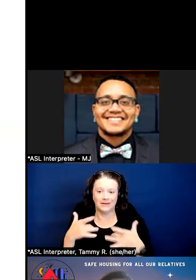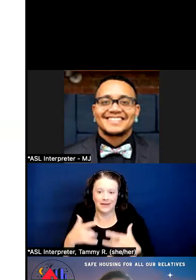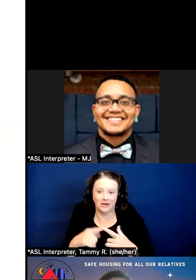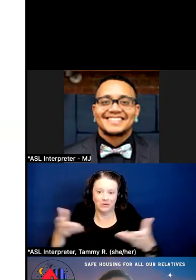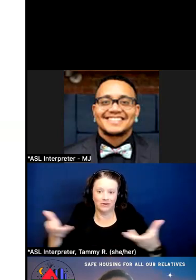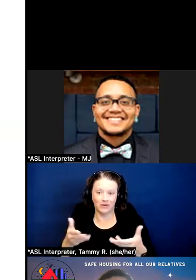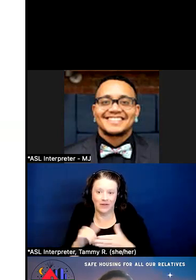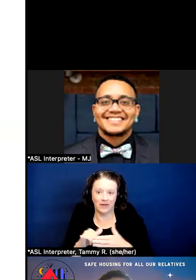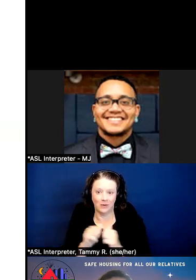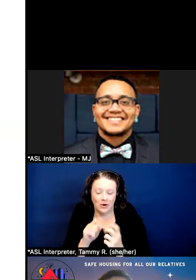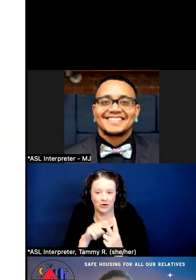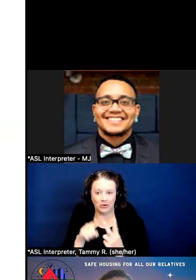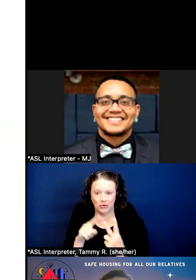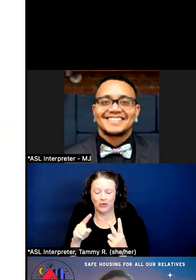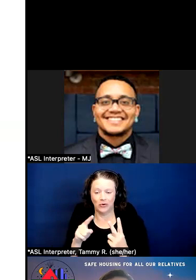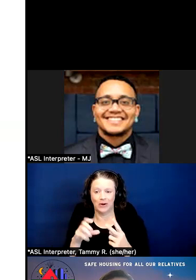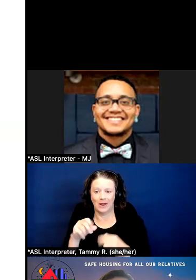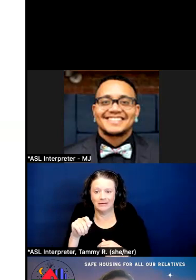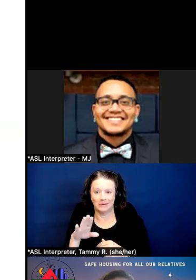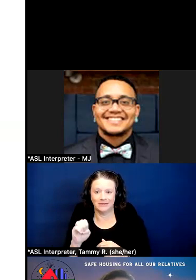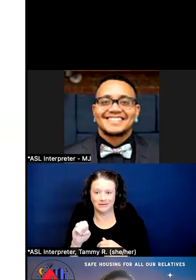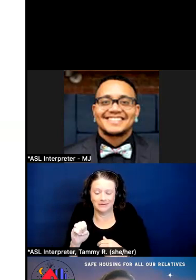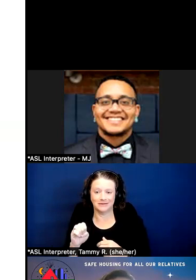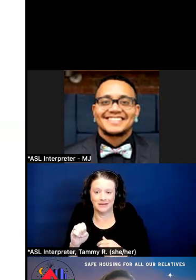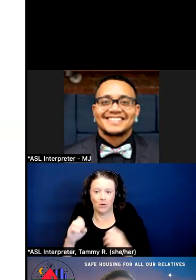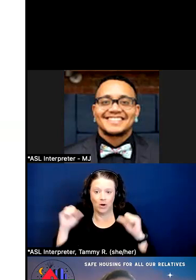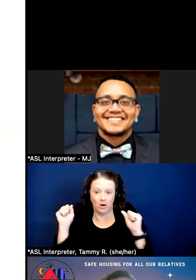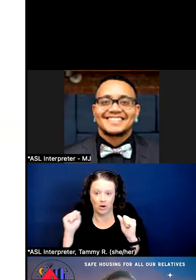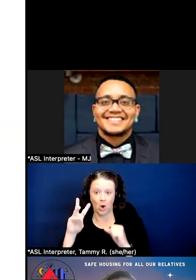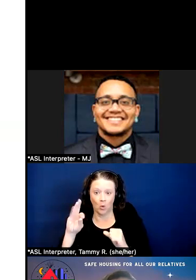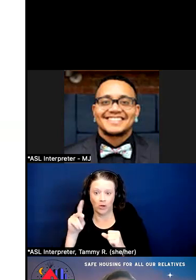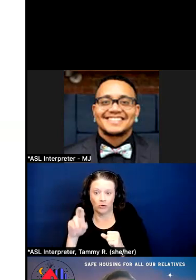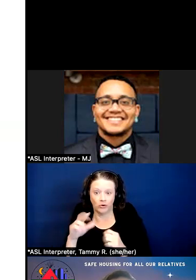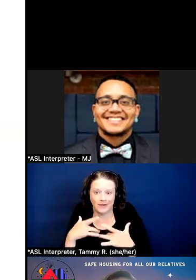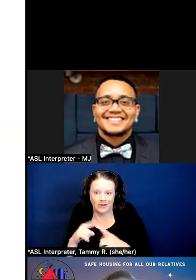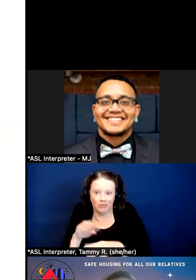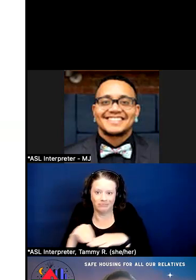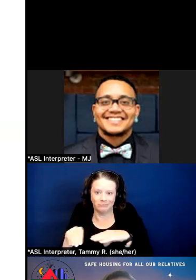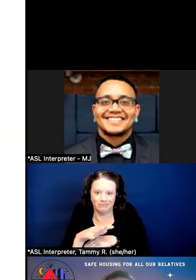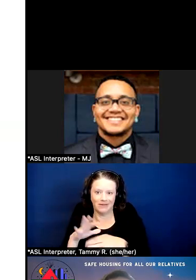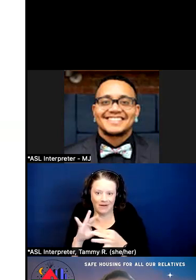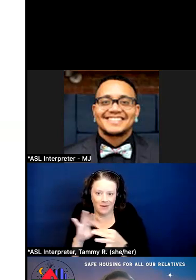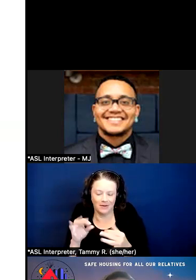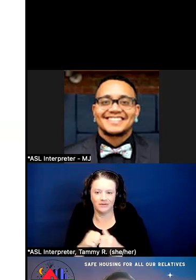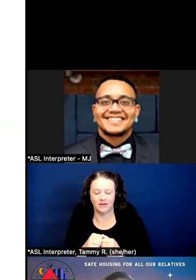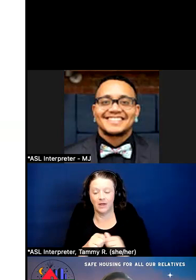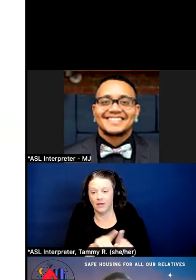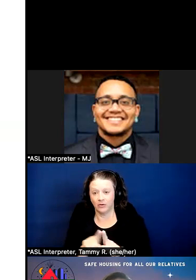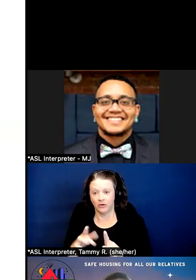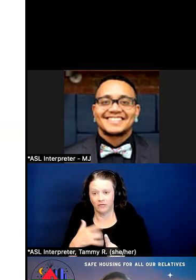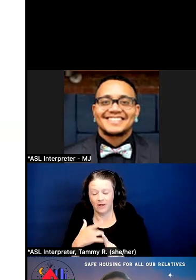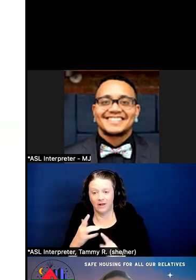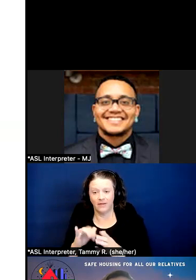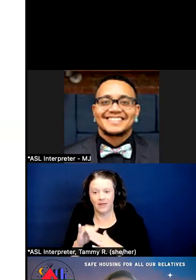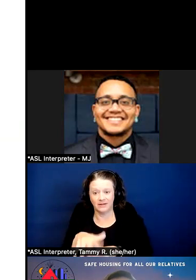winter, right, might have been playing a large factor in the comments. They also felt as Indigenous survivors that tiny homes